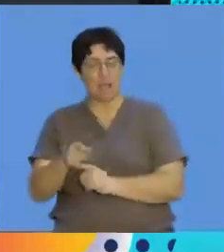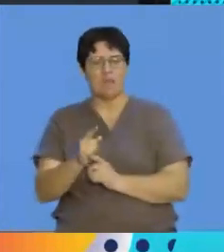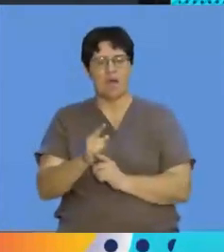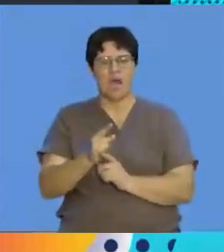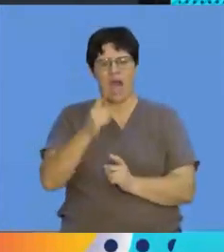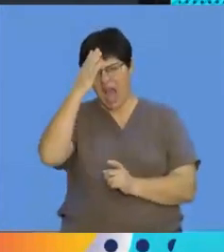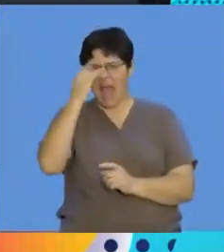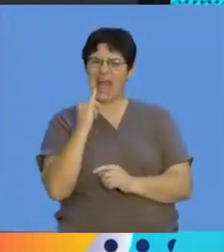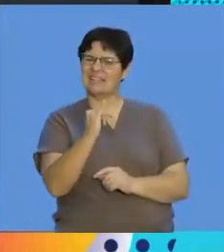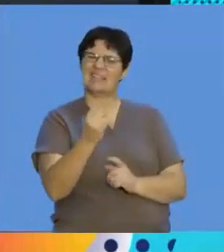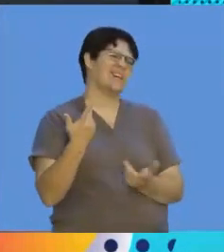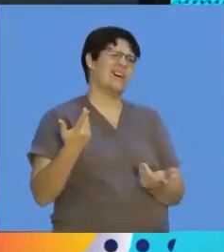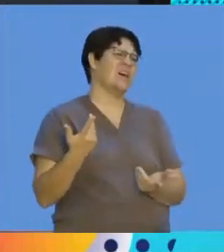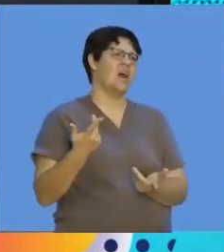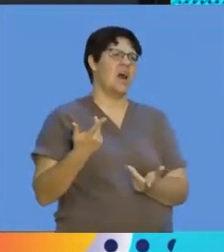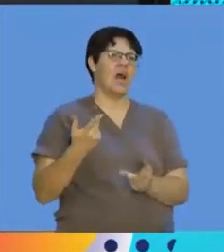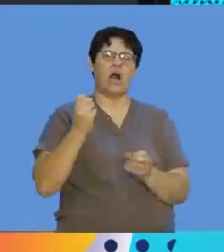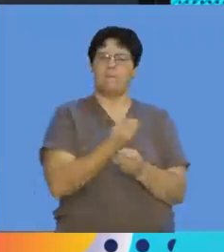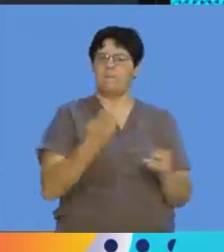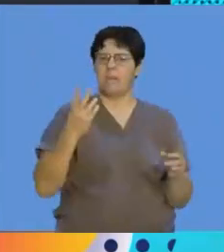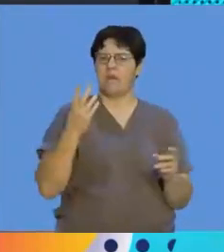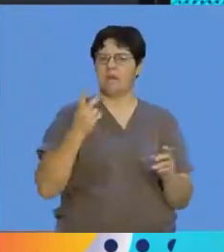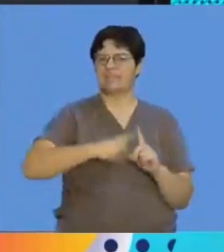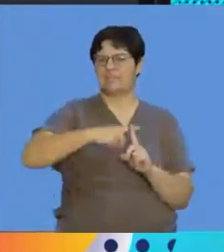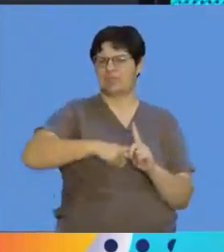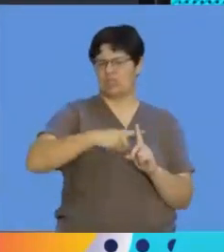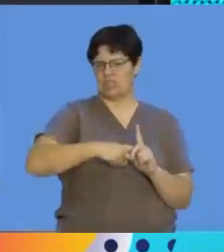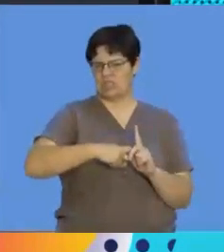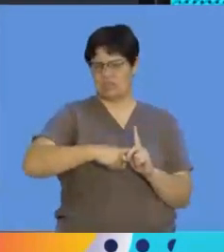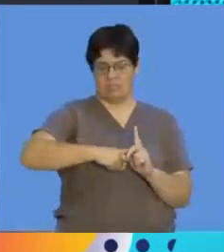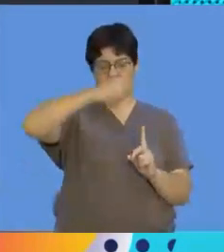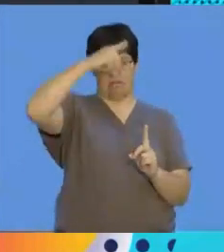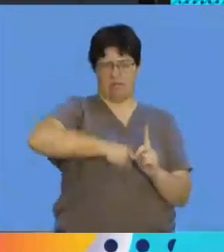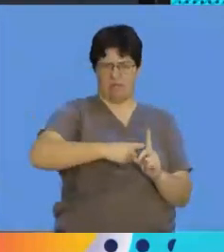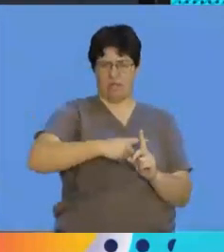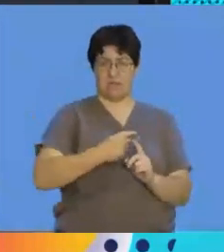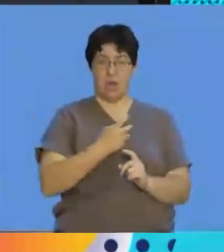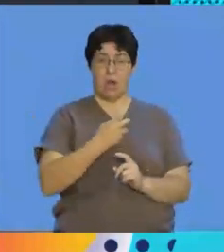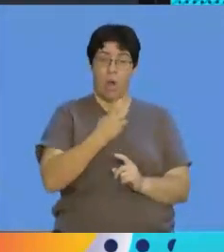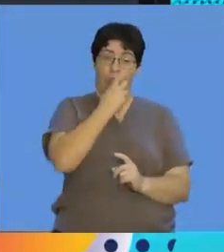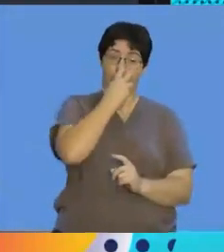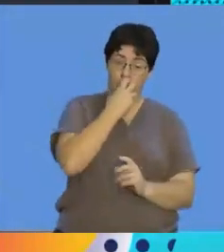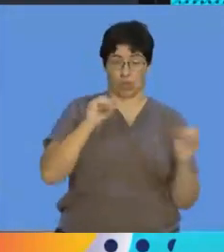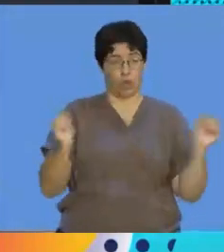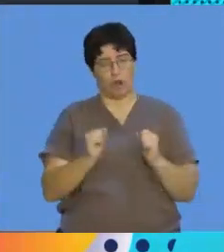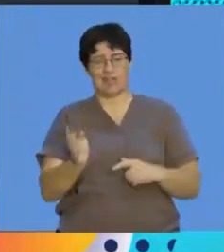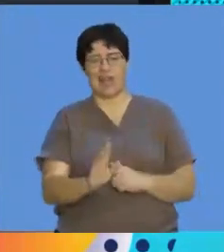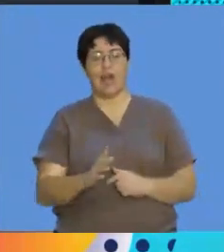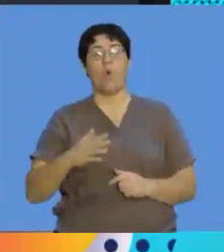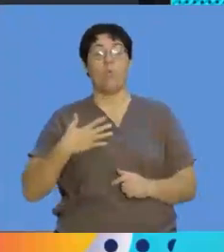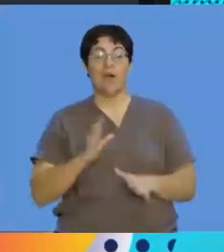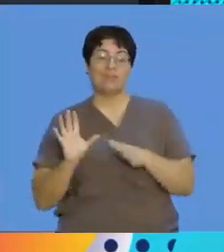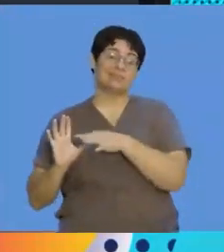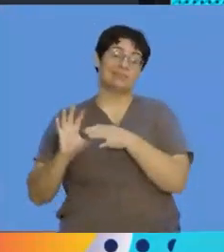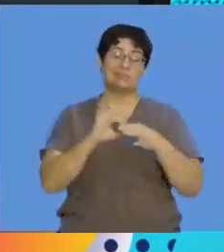know, the quantity of temperature? Temperature, does it suggest how hot or cold something is? But we want to relate this